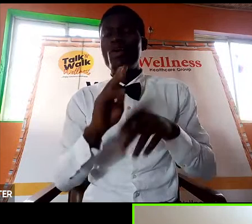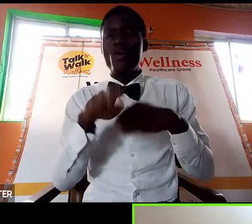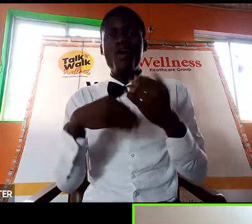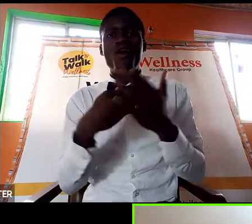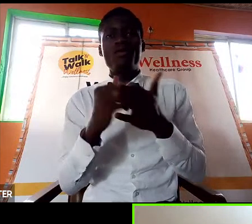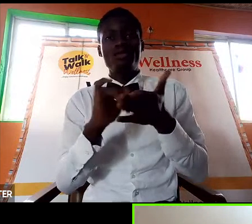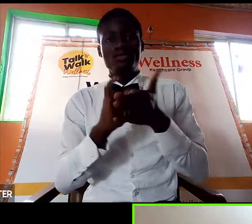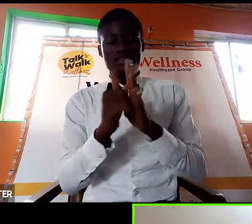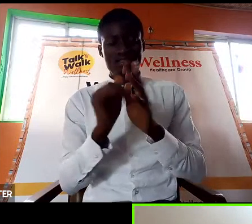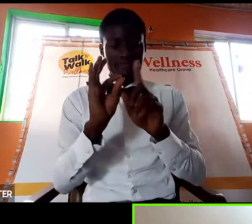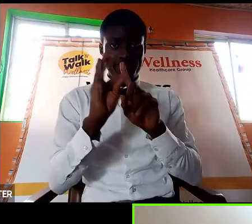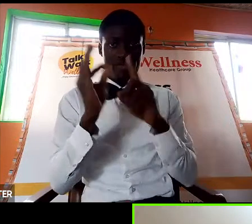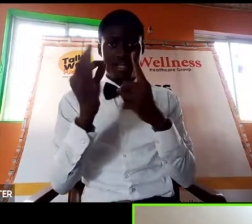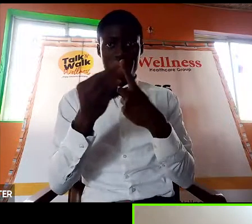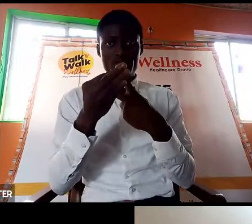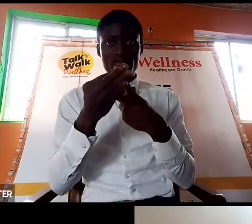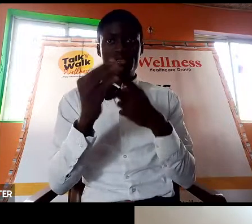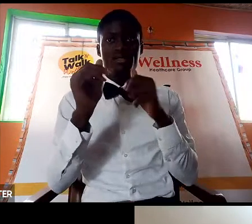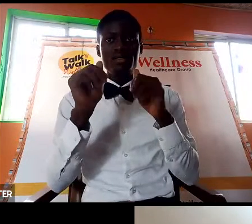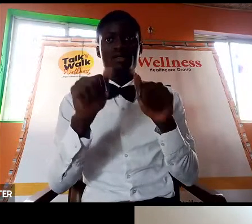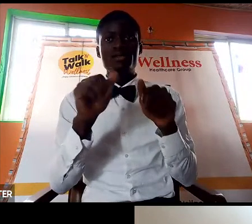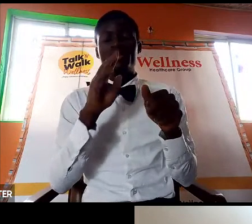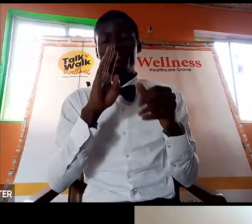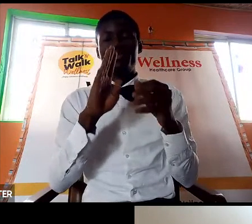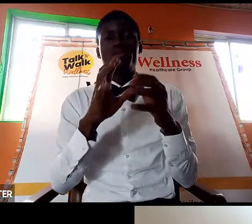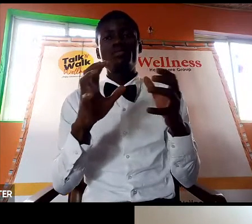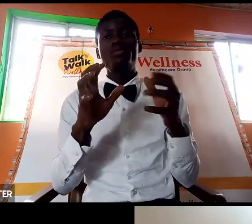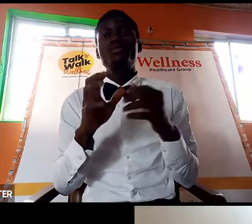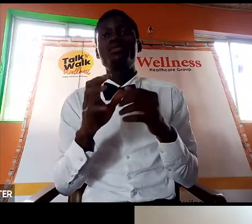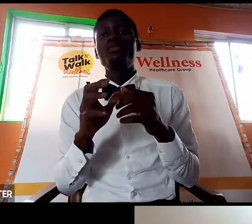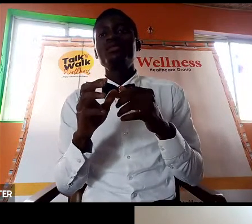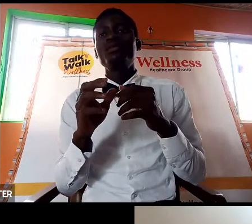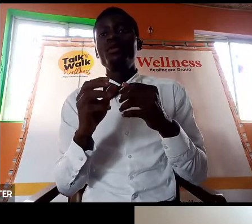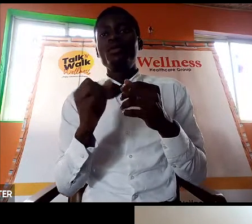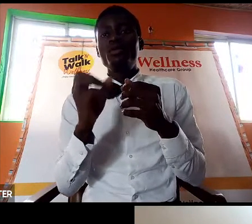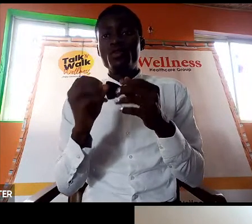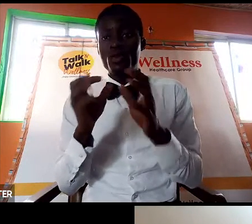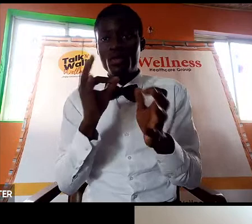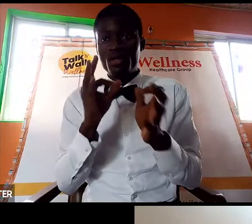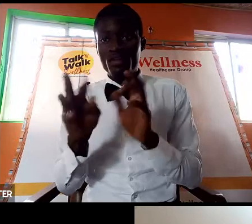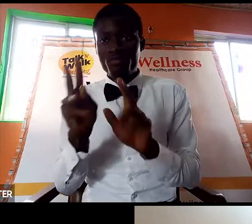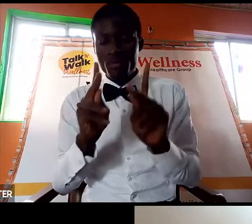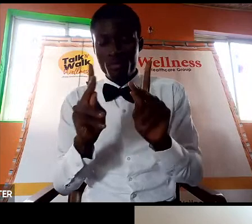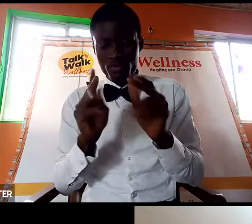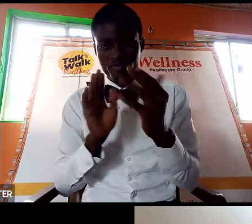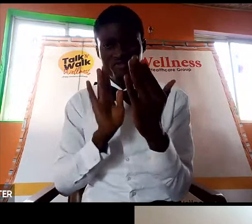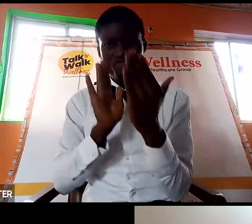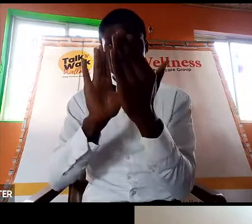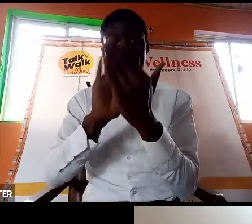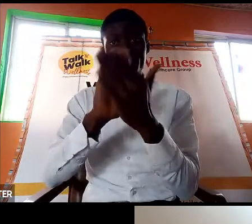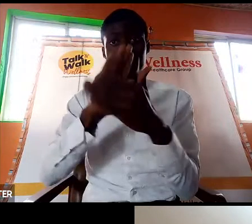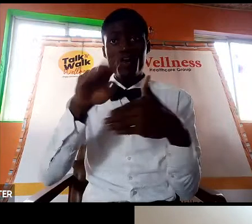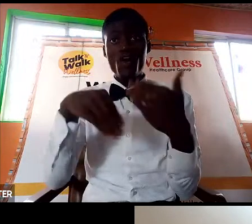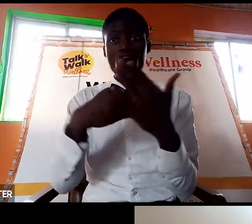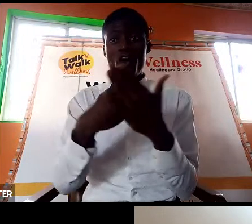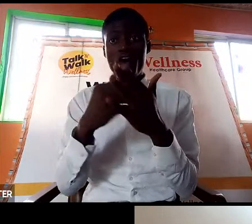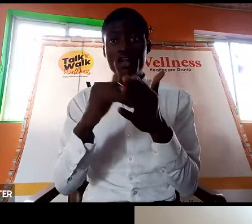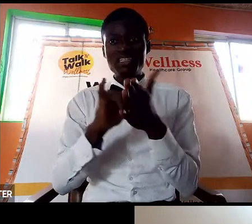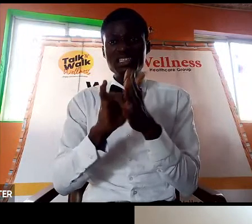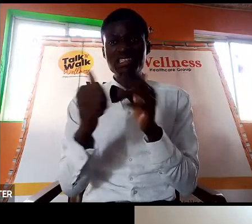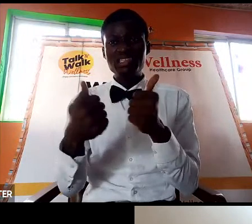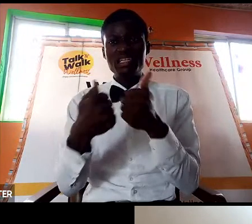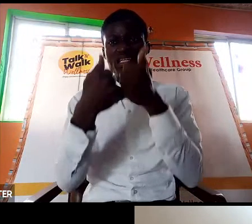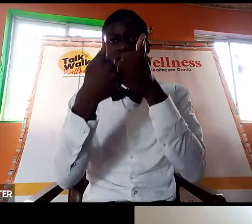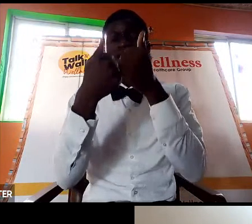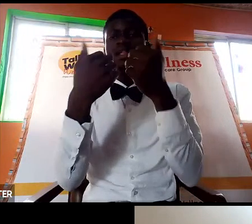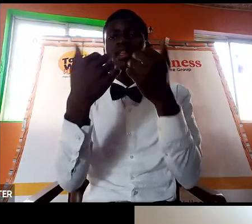could be enormous. So if people are going through all this, what are the signs that an average couple should